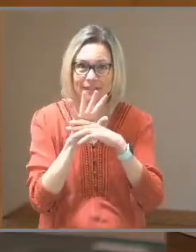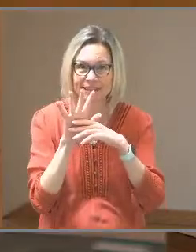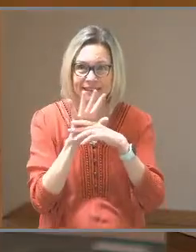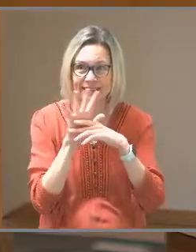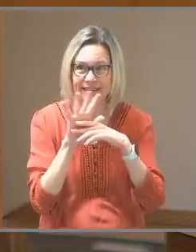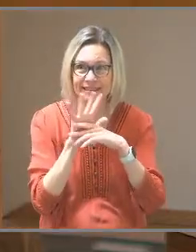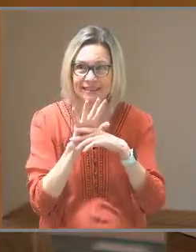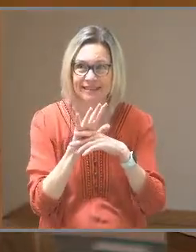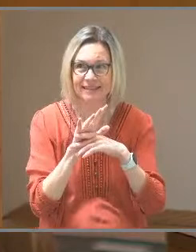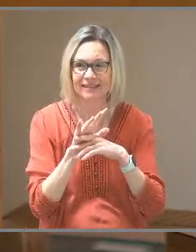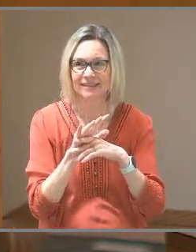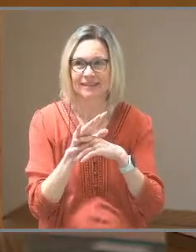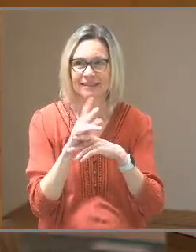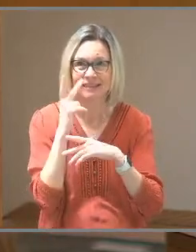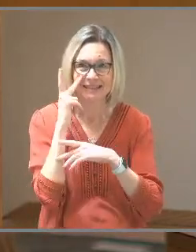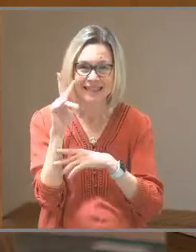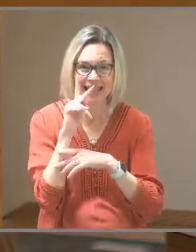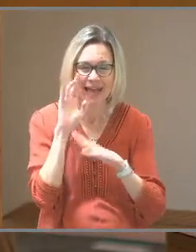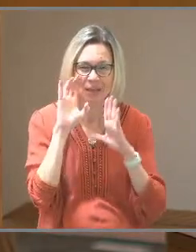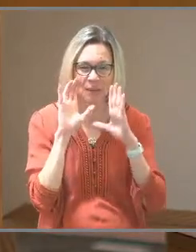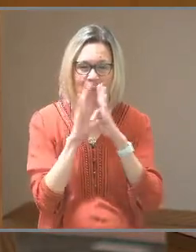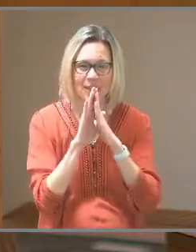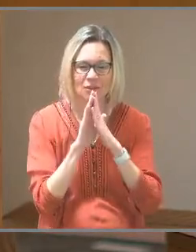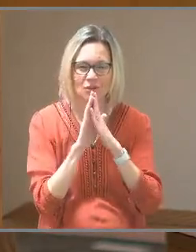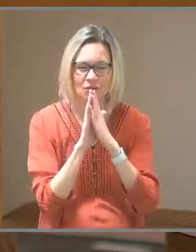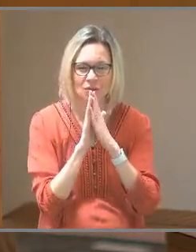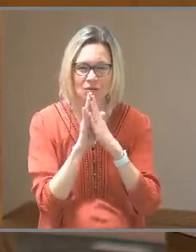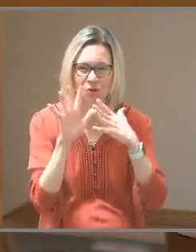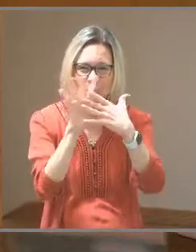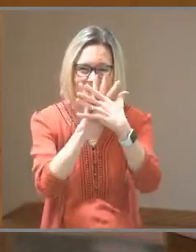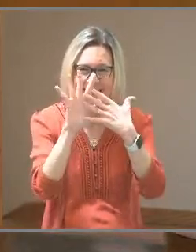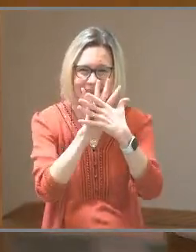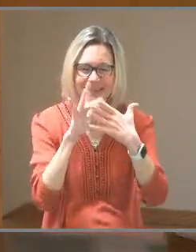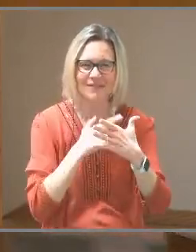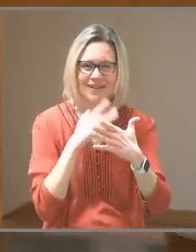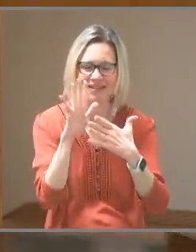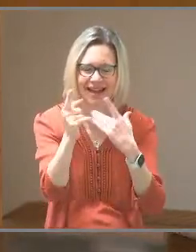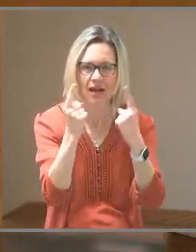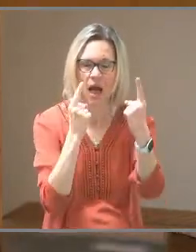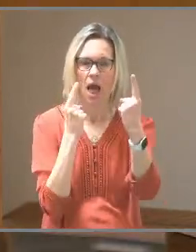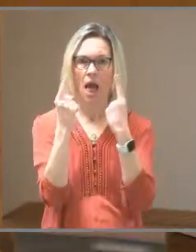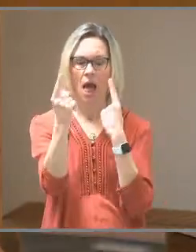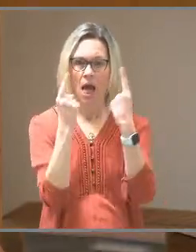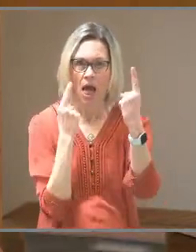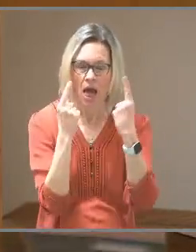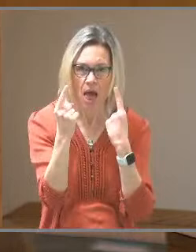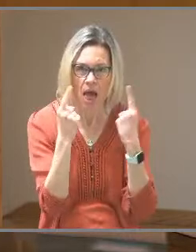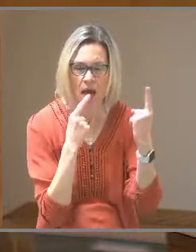see like the images in the screen come toward you.